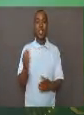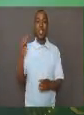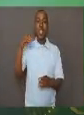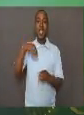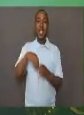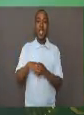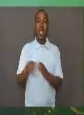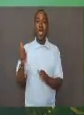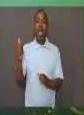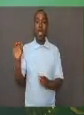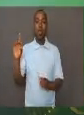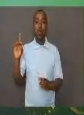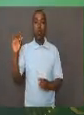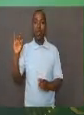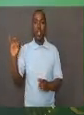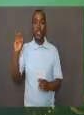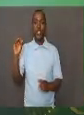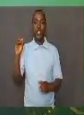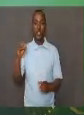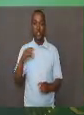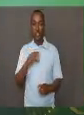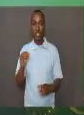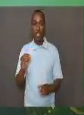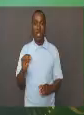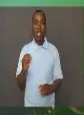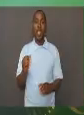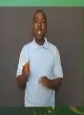and incubation.